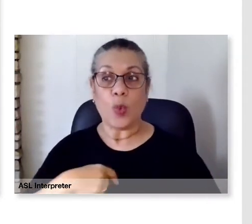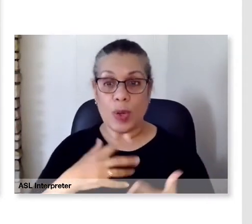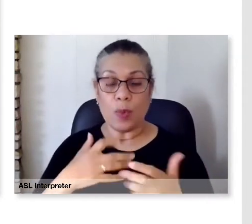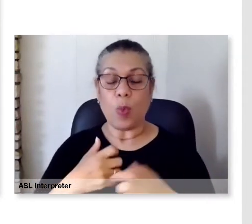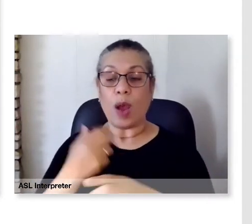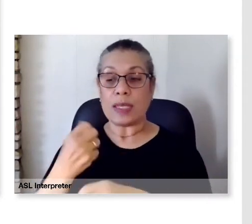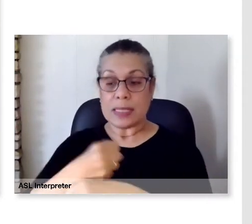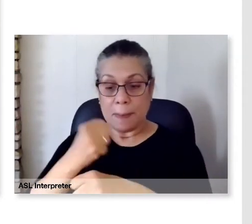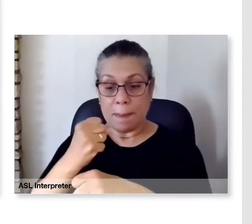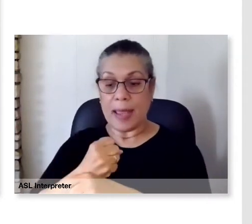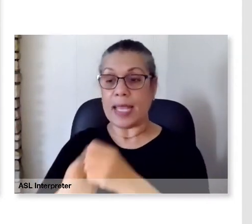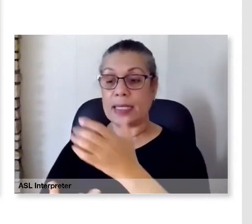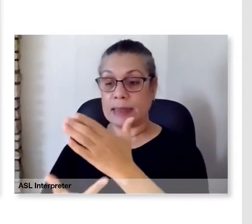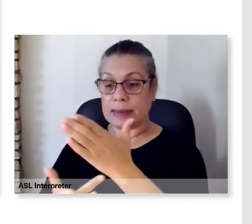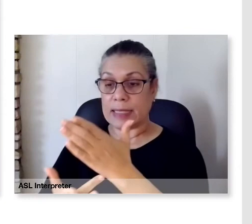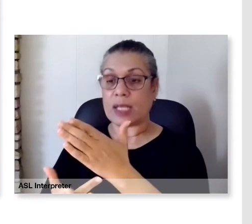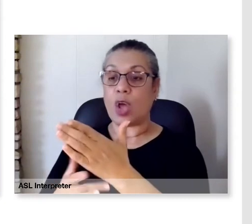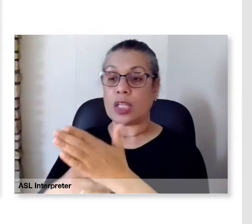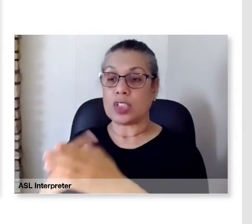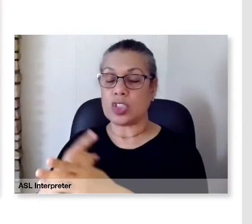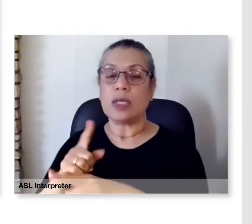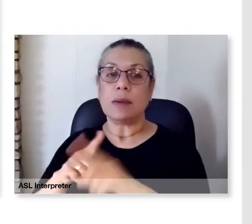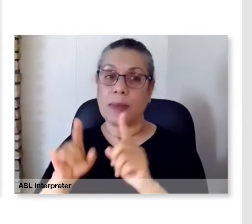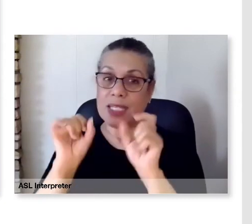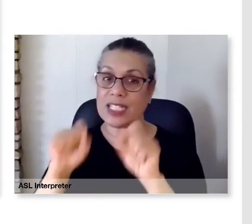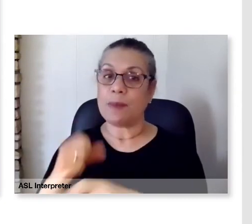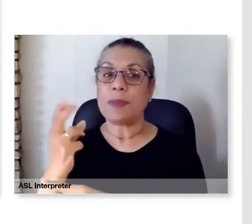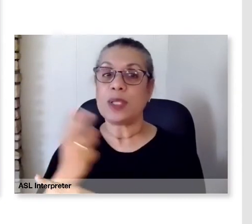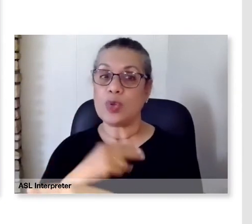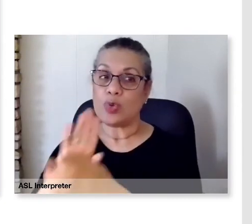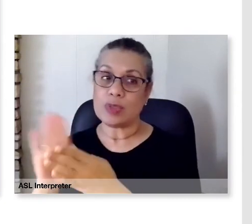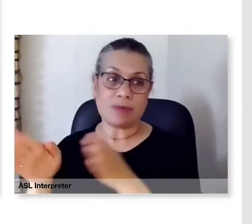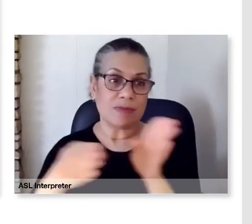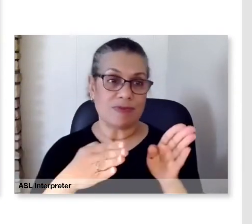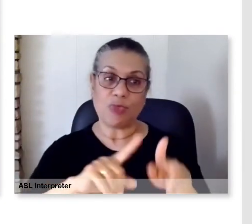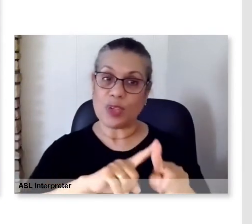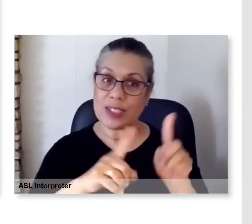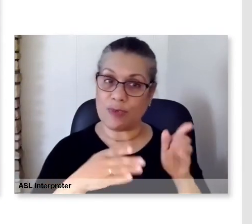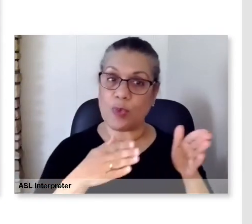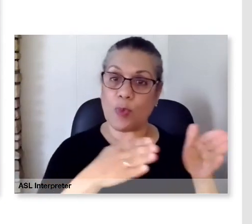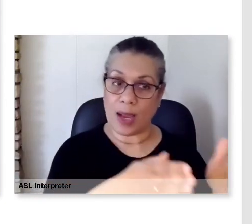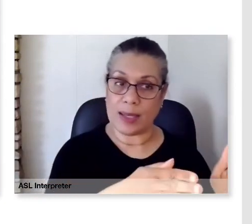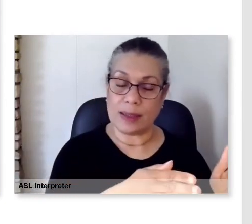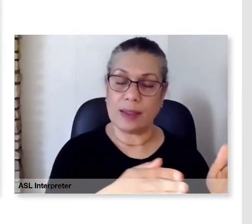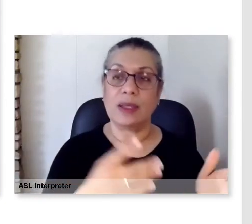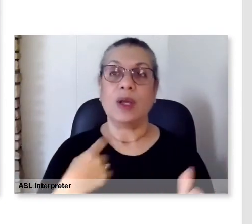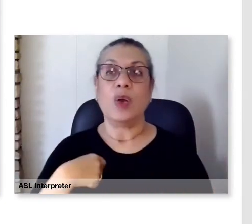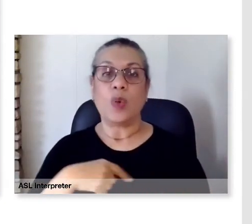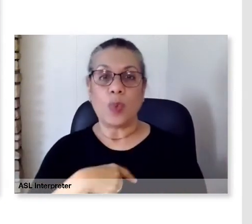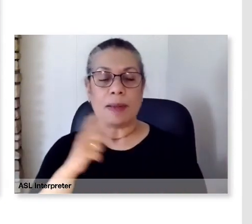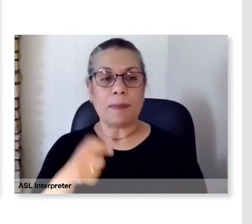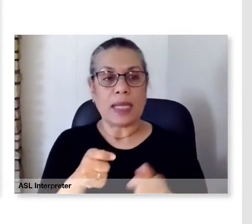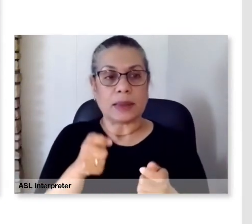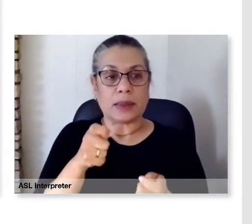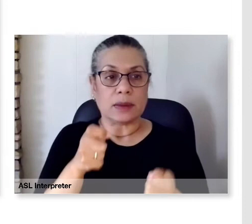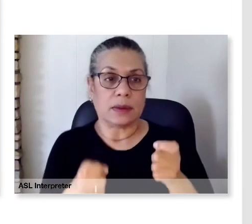into the process forms of accountability, where we continually calibrate and think